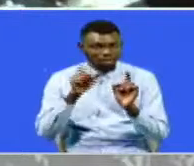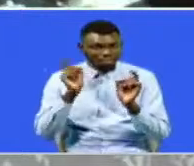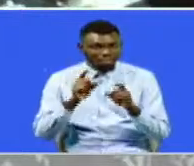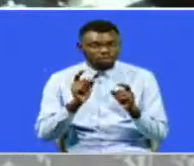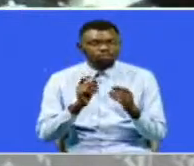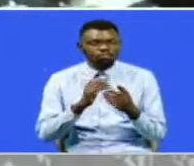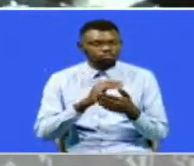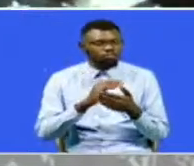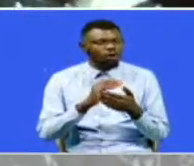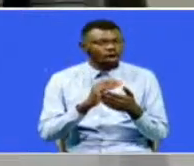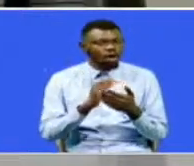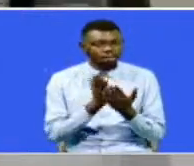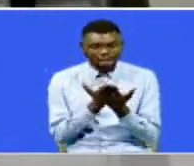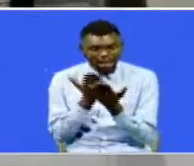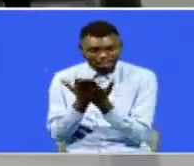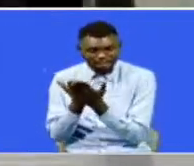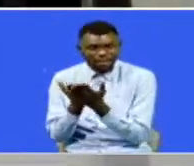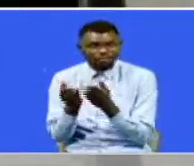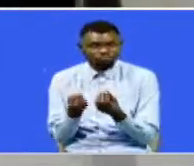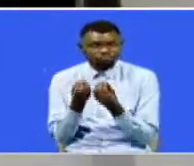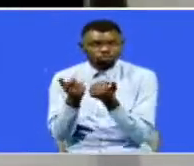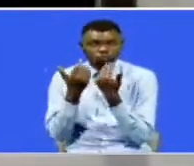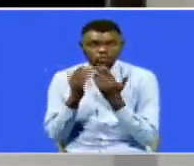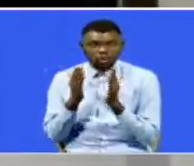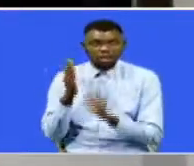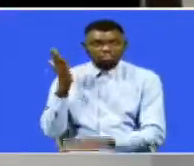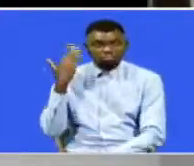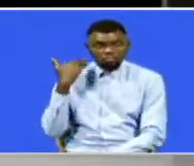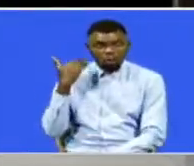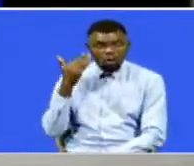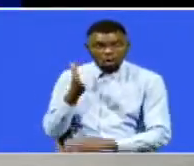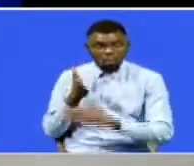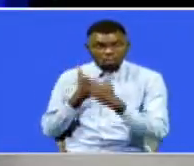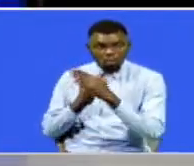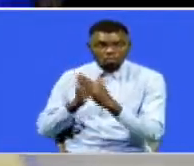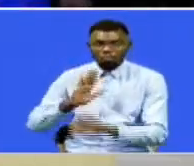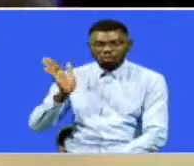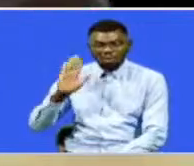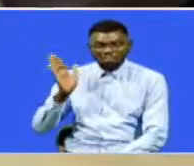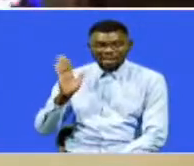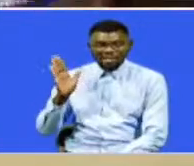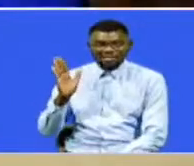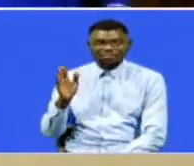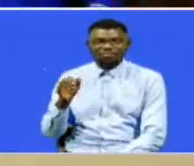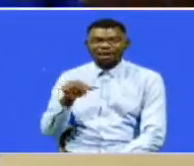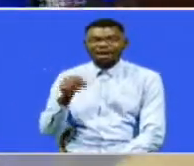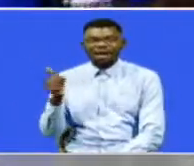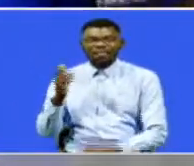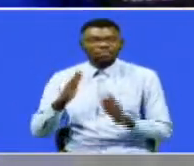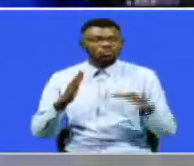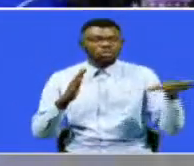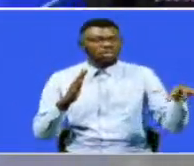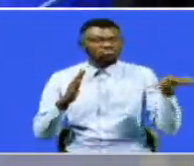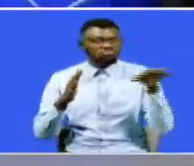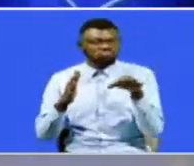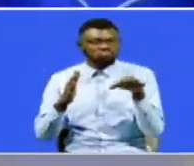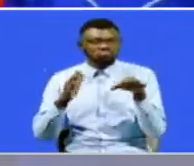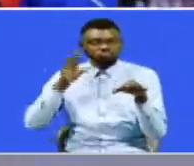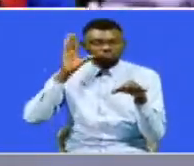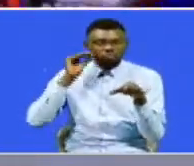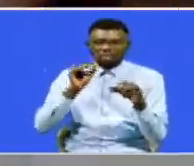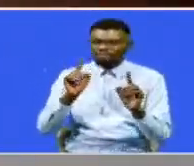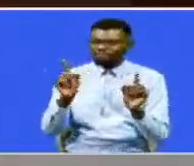all the avenues of appeal. The bench had earlier stopped Wiper Democratic Movement Party from fielding another candidate for Mombasa governor's